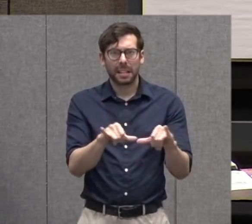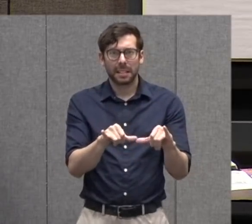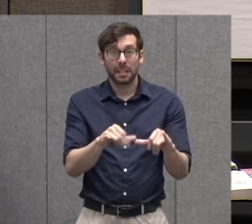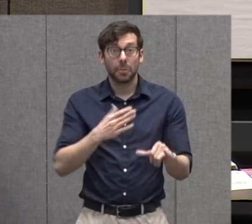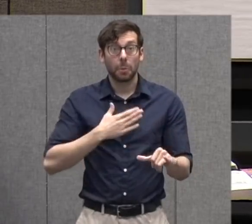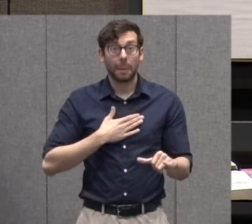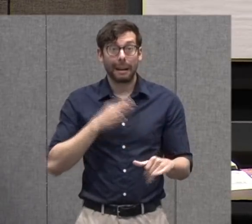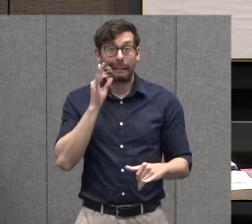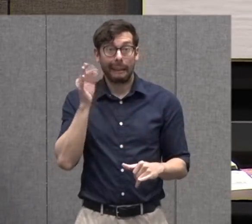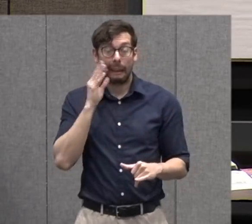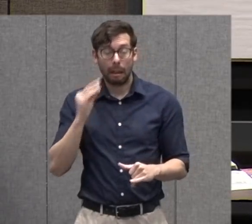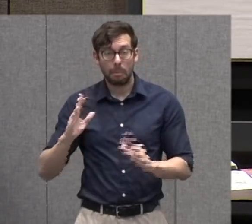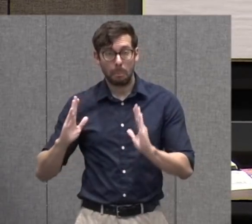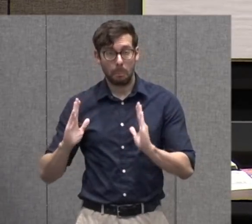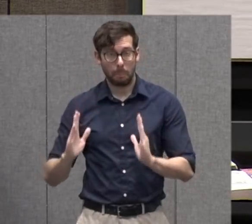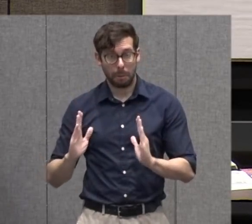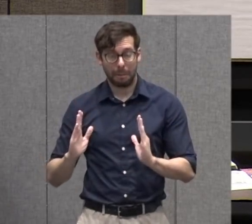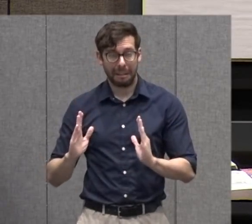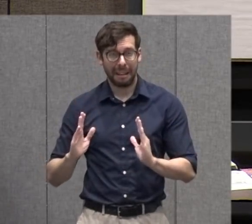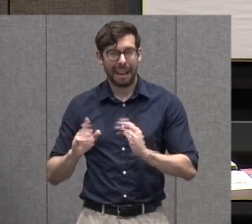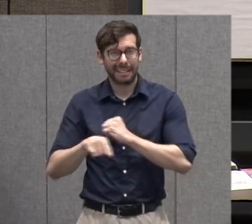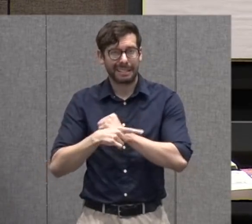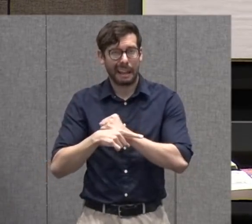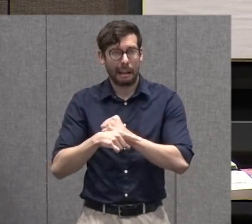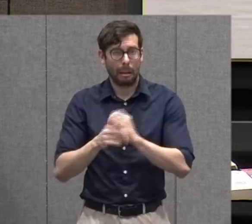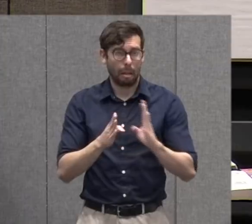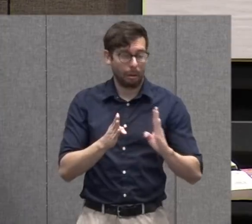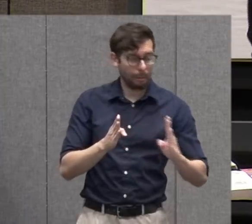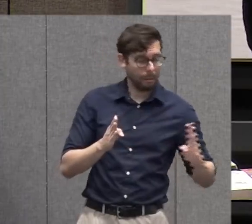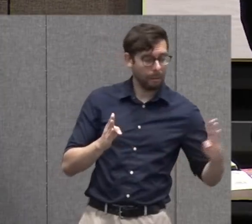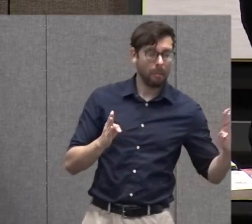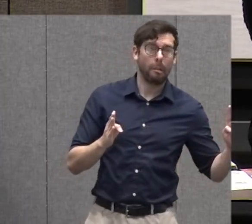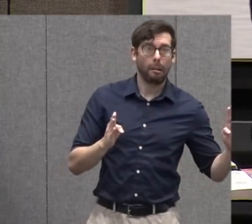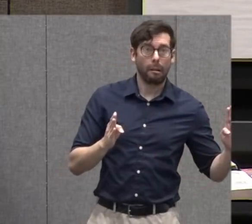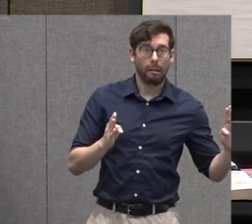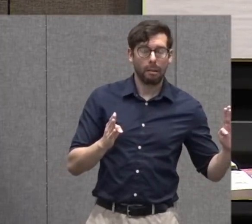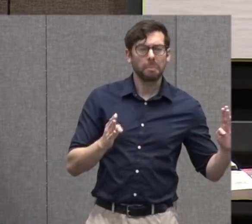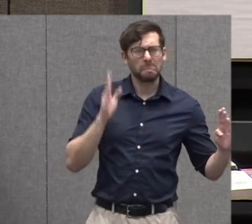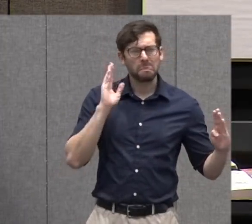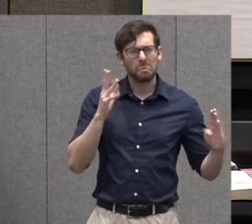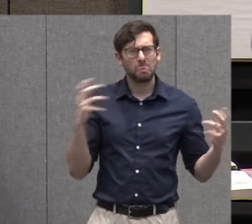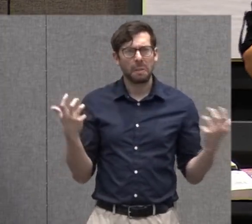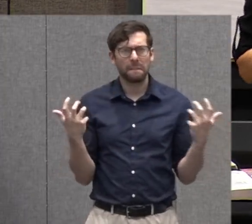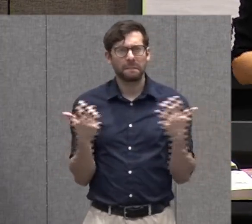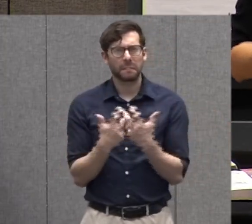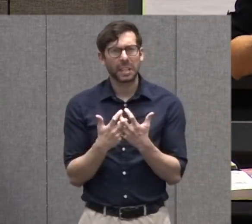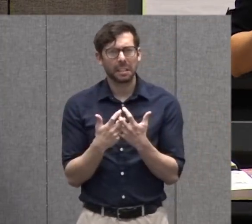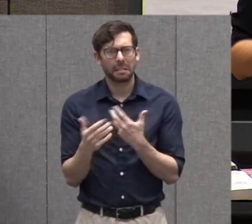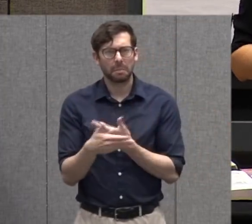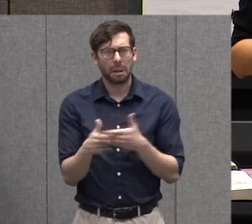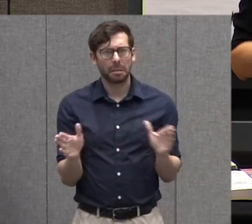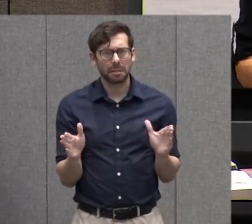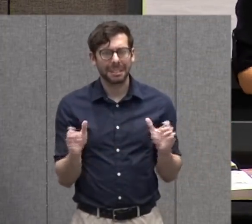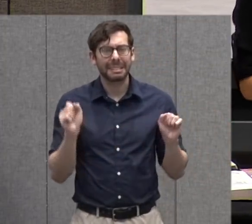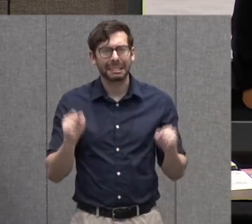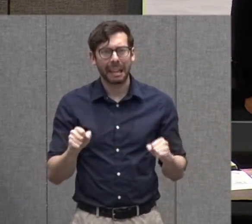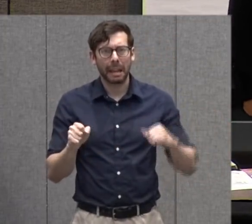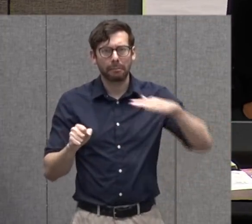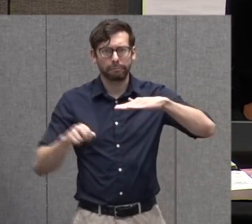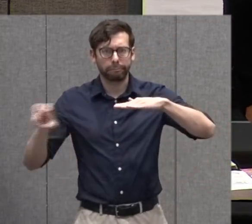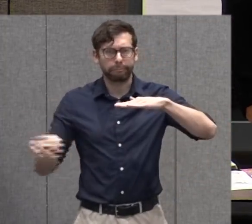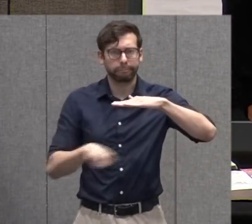long. But she would fit in this box. She could lay down in this box. And I thought, I want to give my cat some